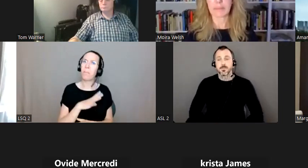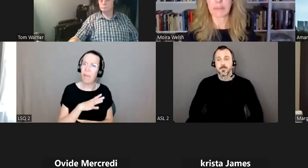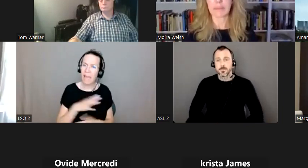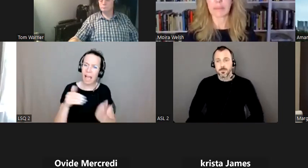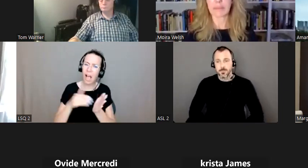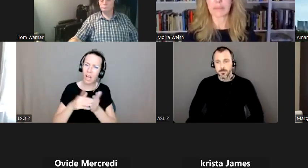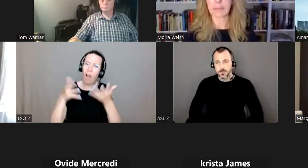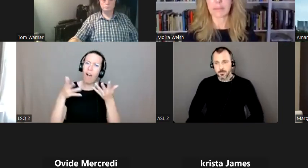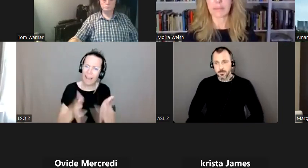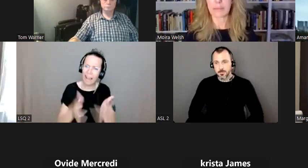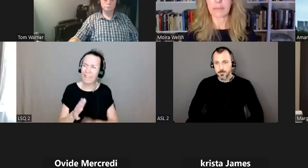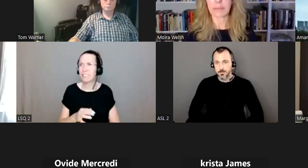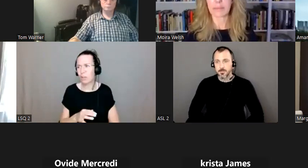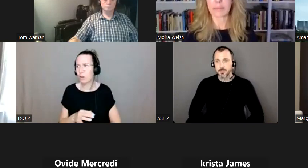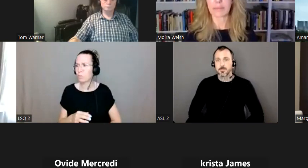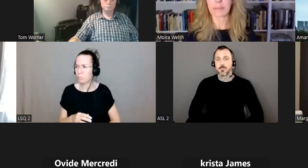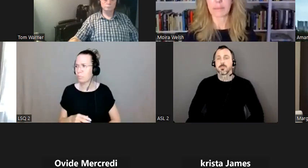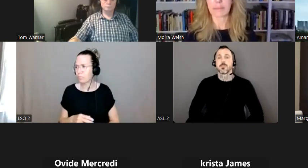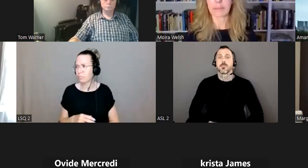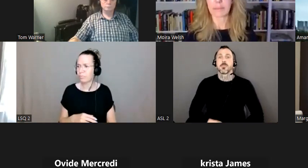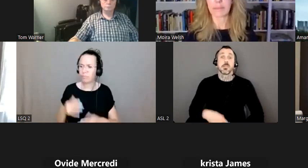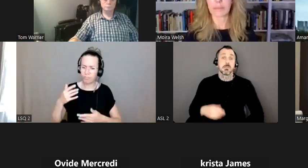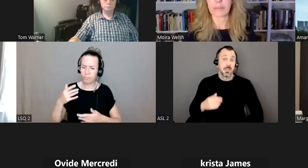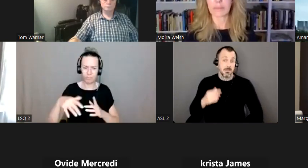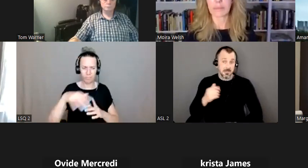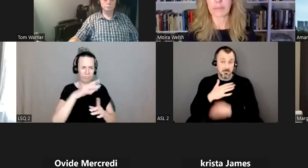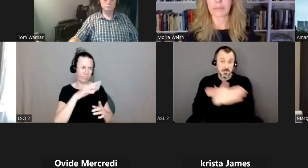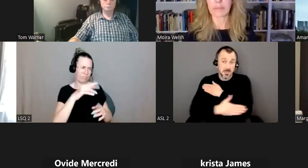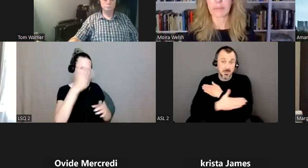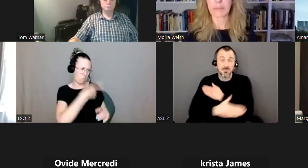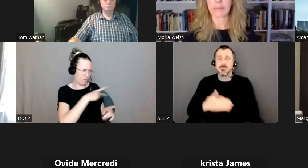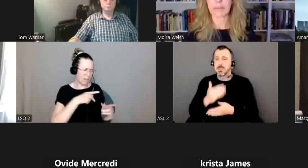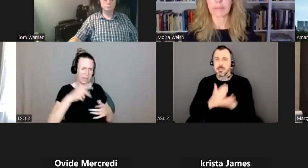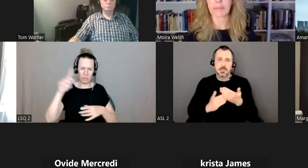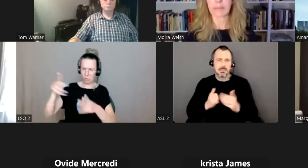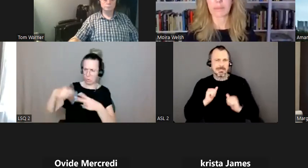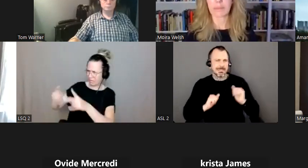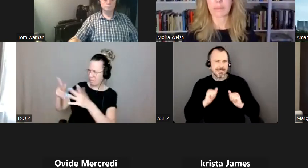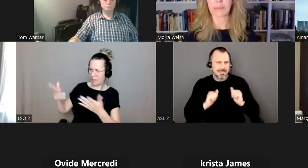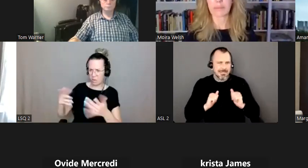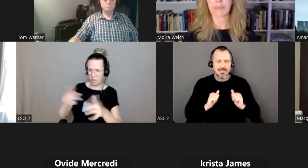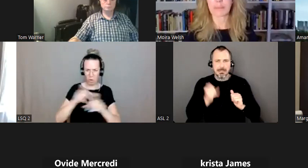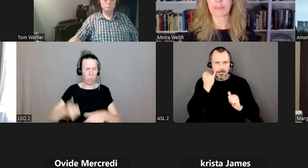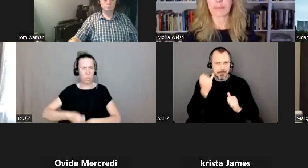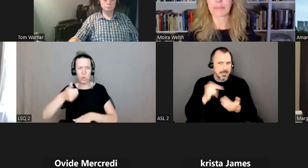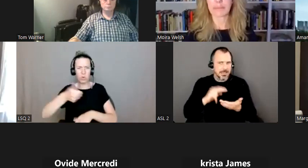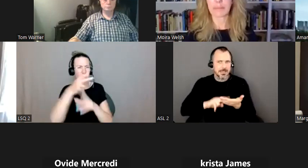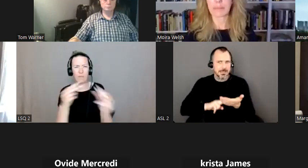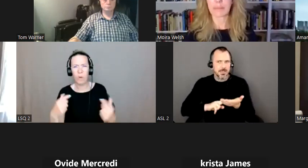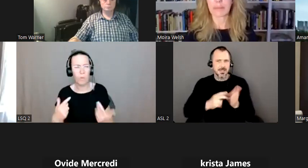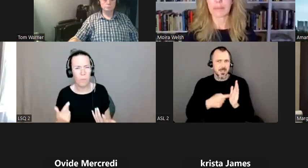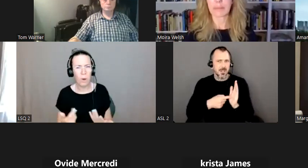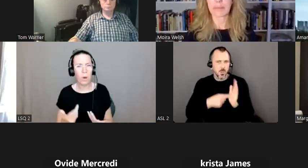do more than they have to. And they know that a convention will create obligations,